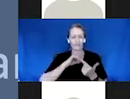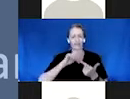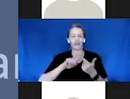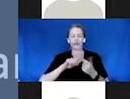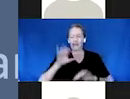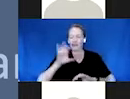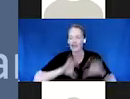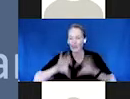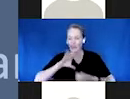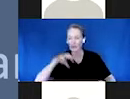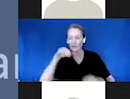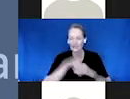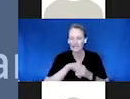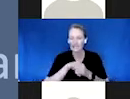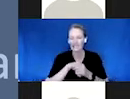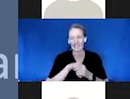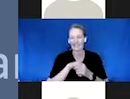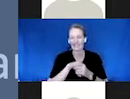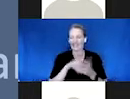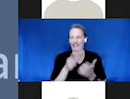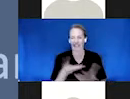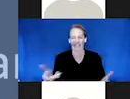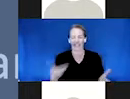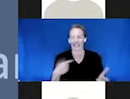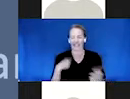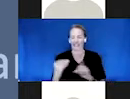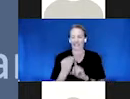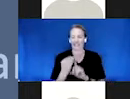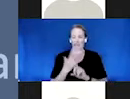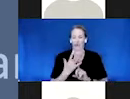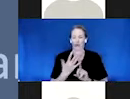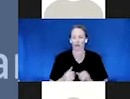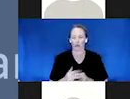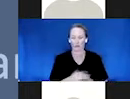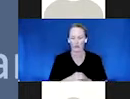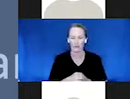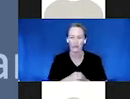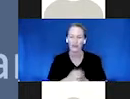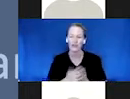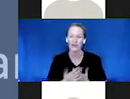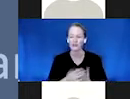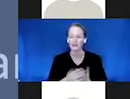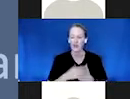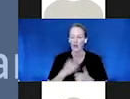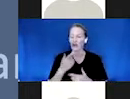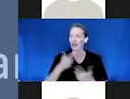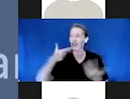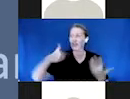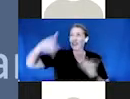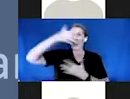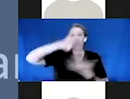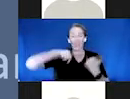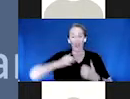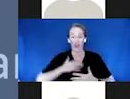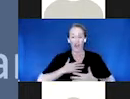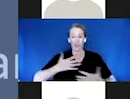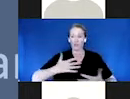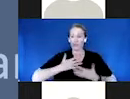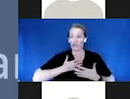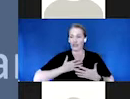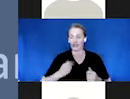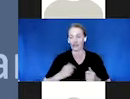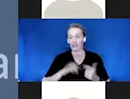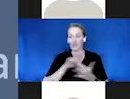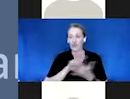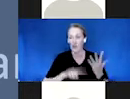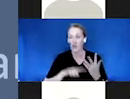So even our genetics has a context. These things don't exist in a vacuum. Let's dig into this a little bit more by